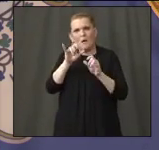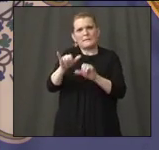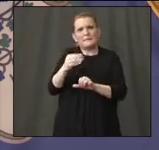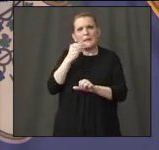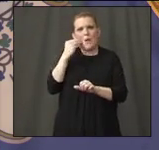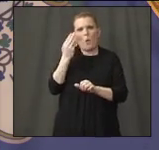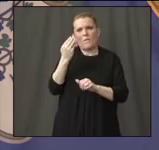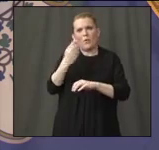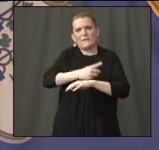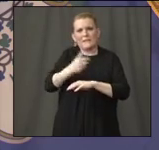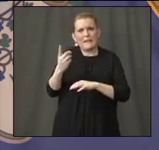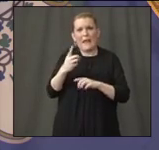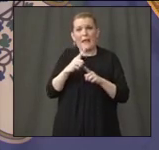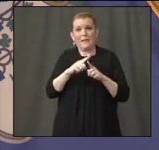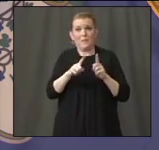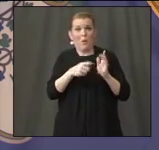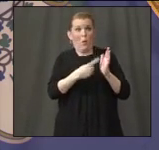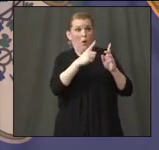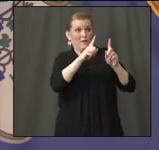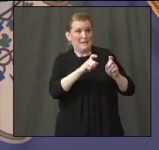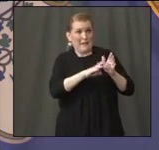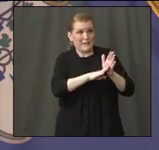in real time.